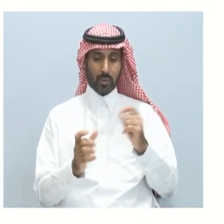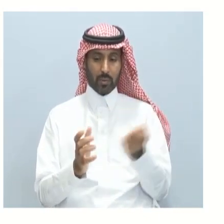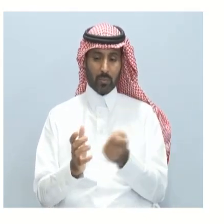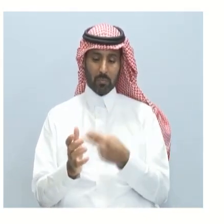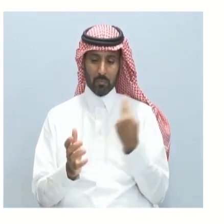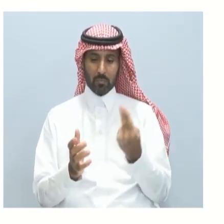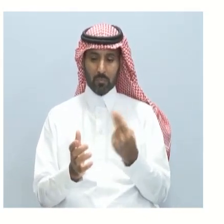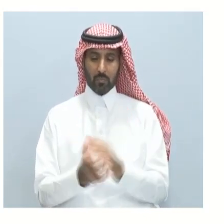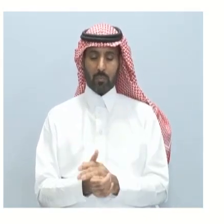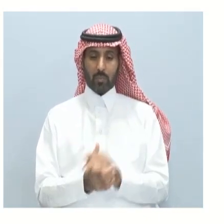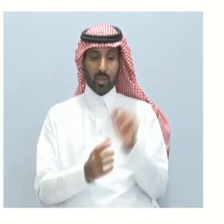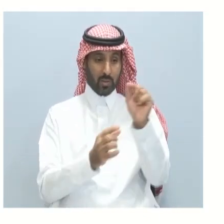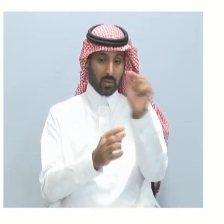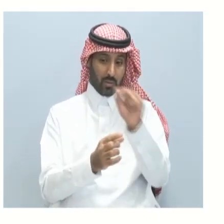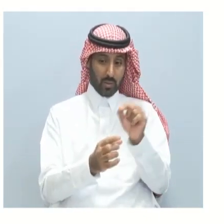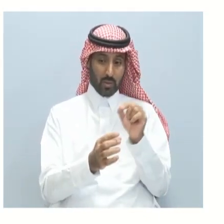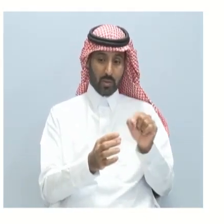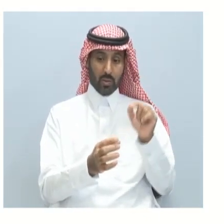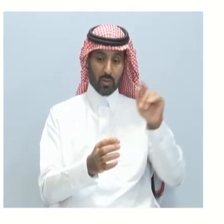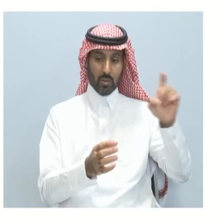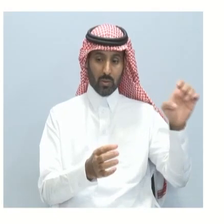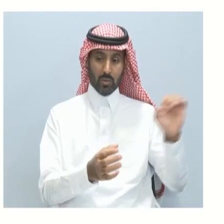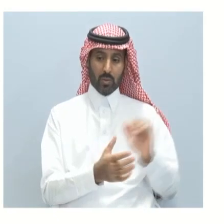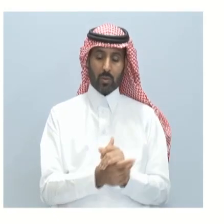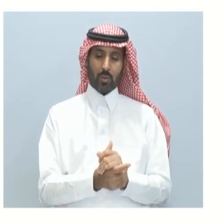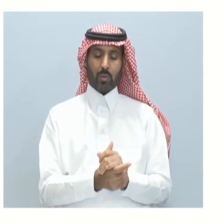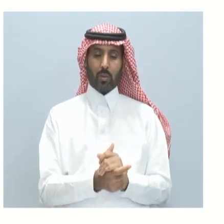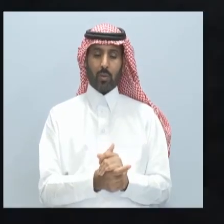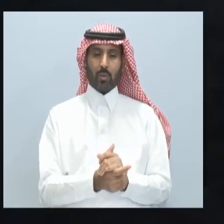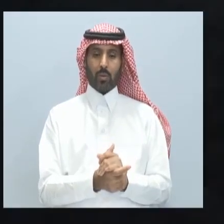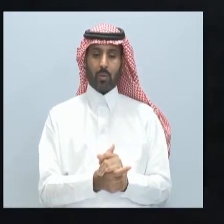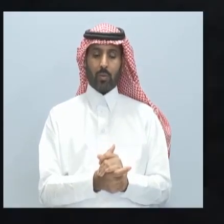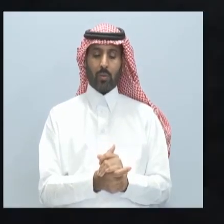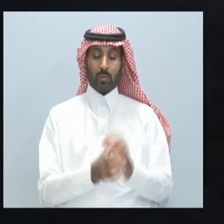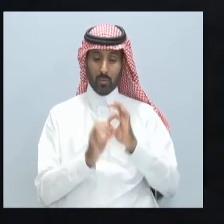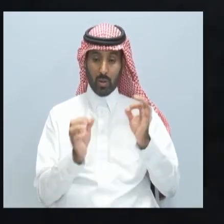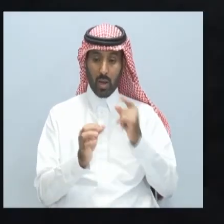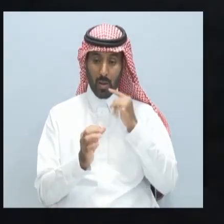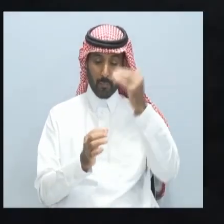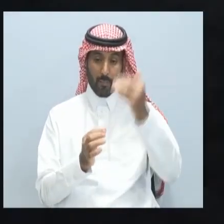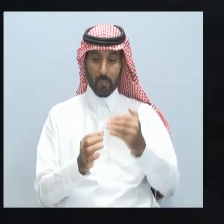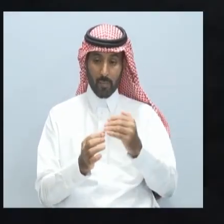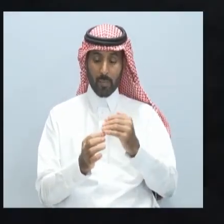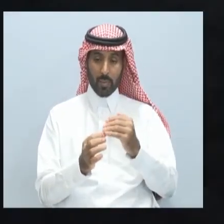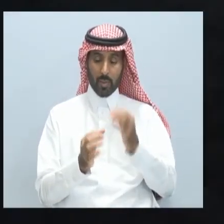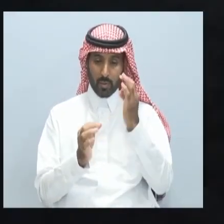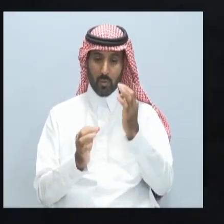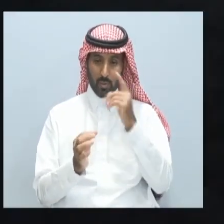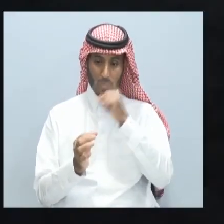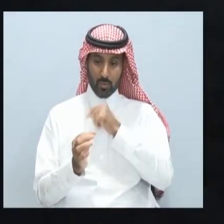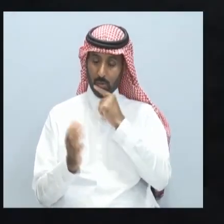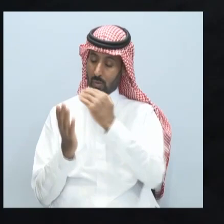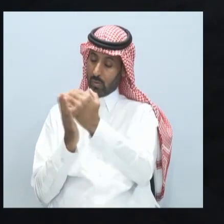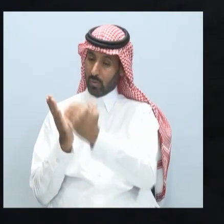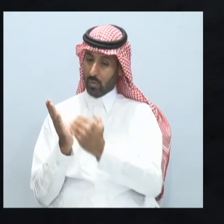handwriting, punctuation, capital letters, and so on. So you know that to have a complete essay, you must focus on